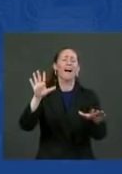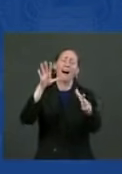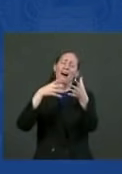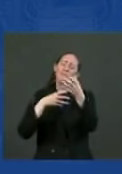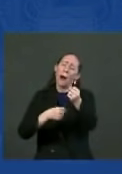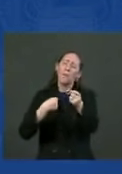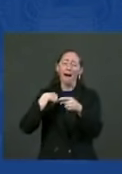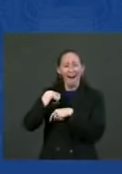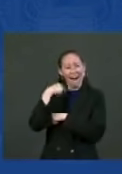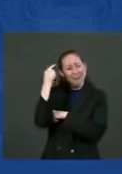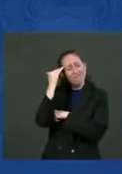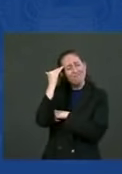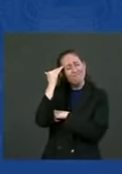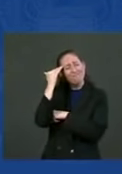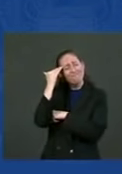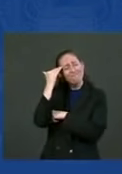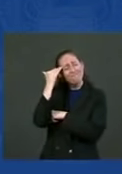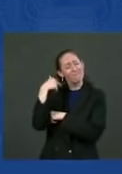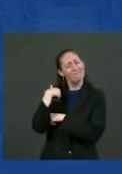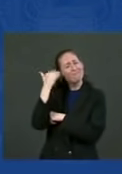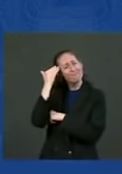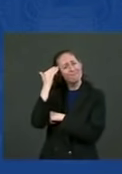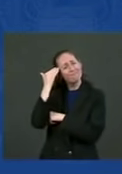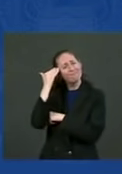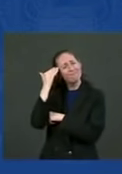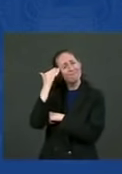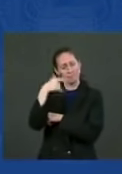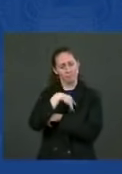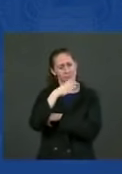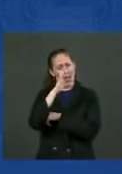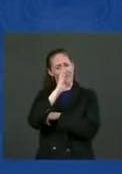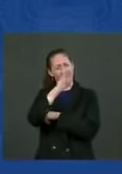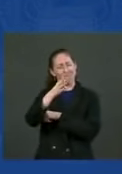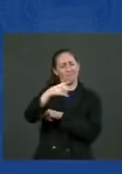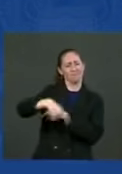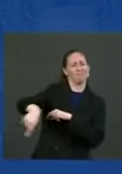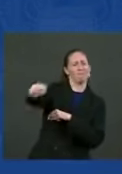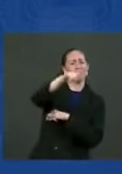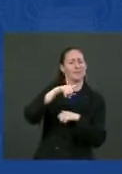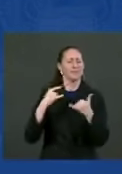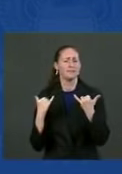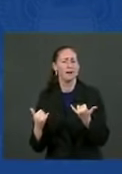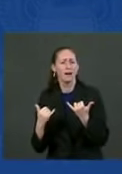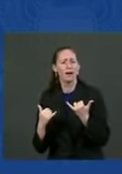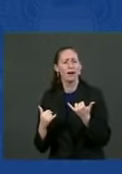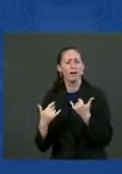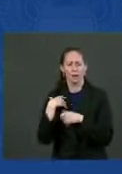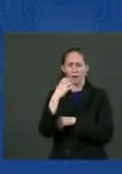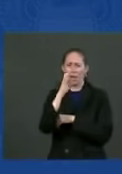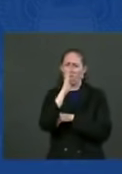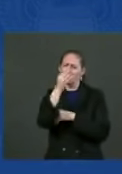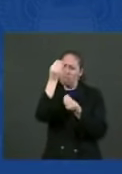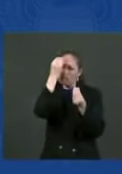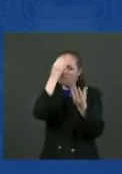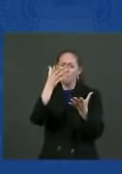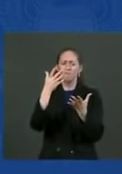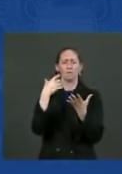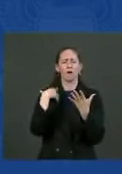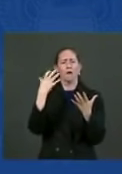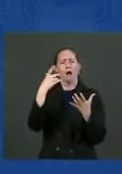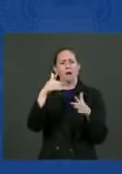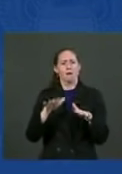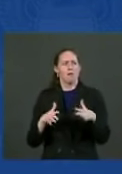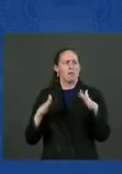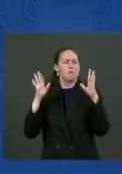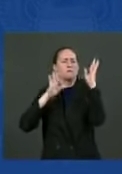So, let me speak to you directly. Let me speak to you directly to help ease some of your worries. It